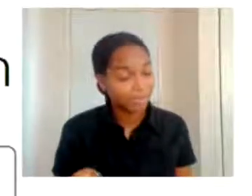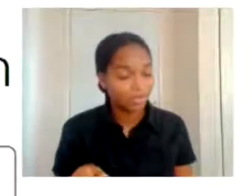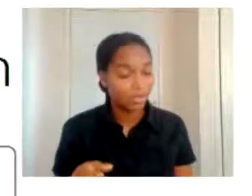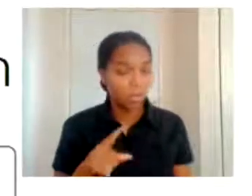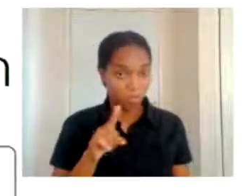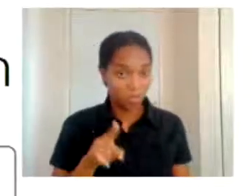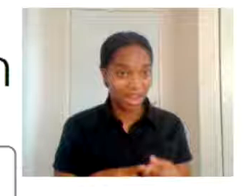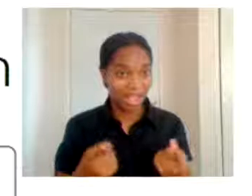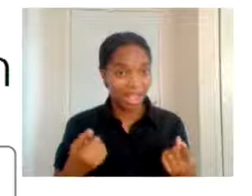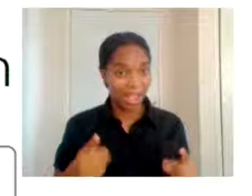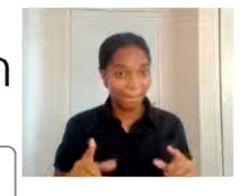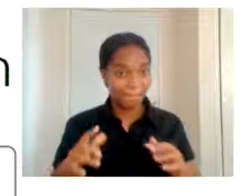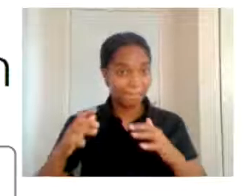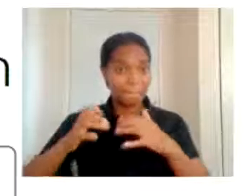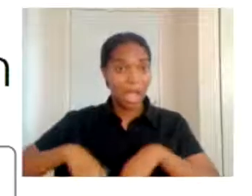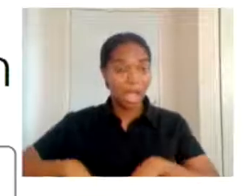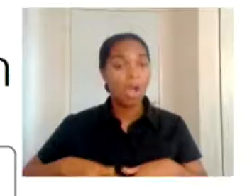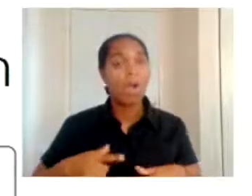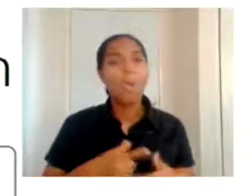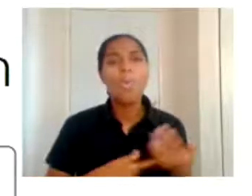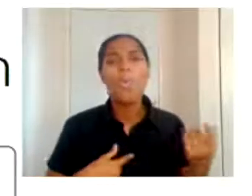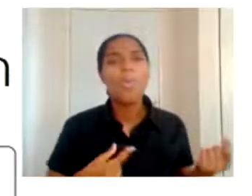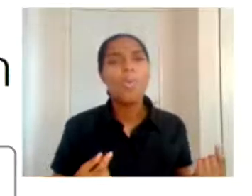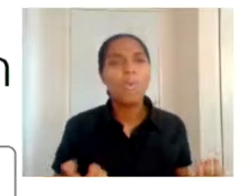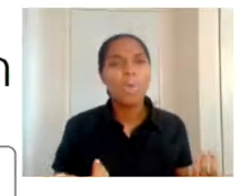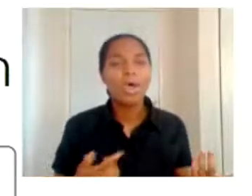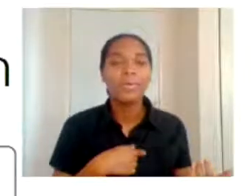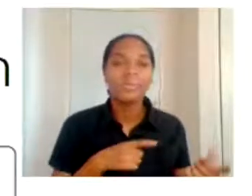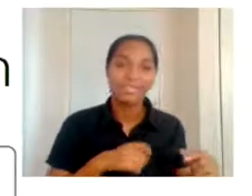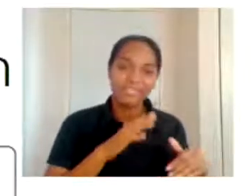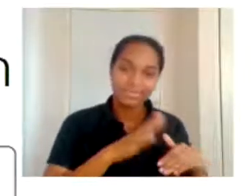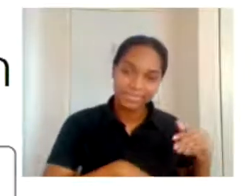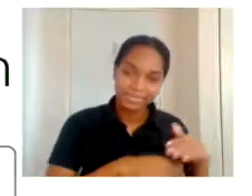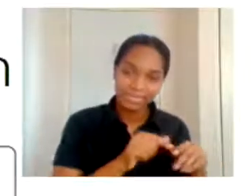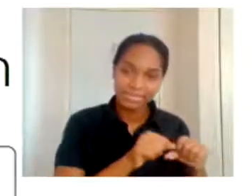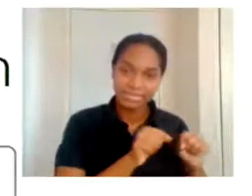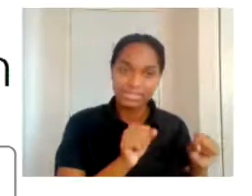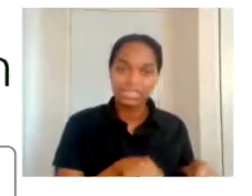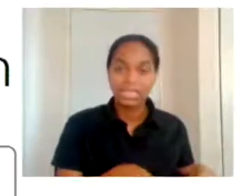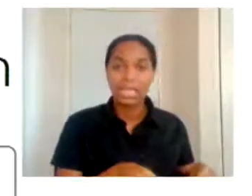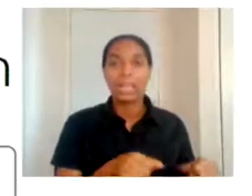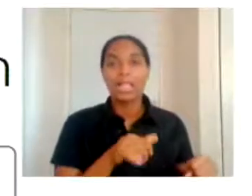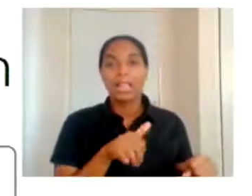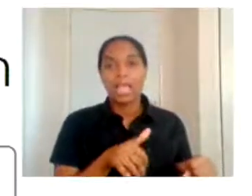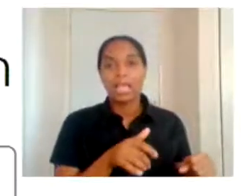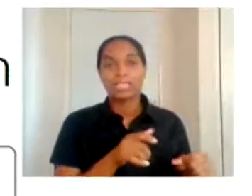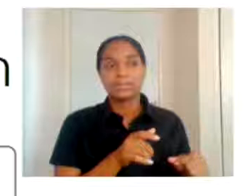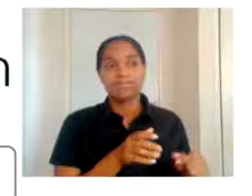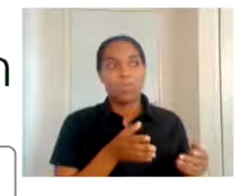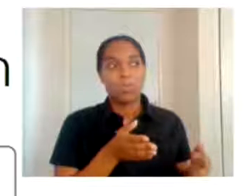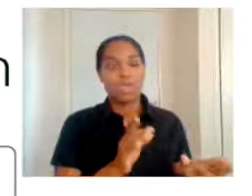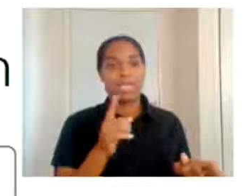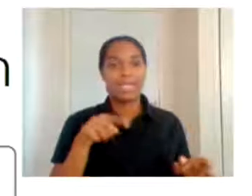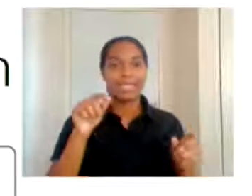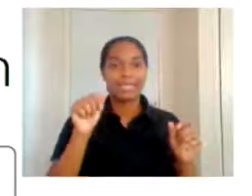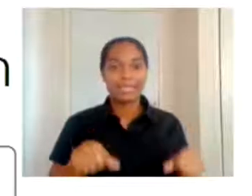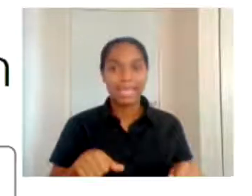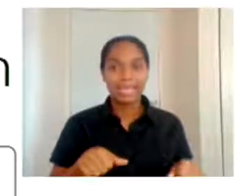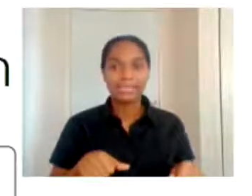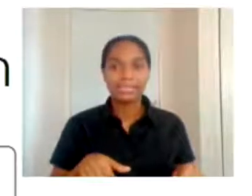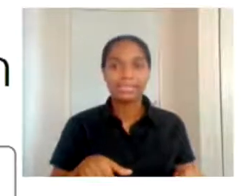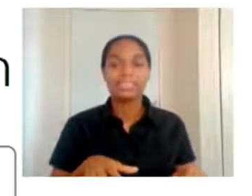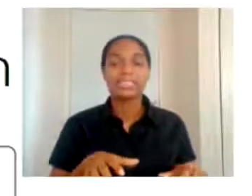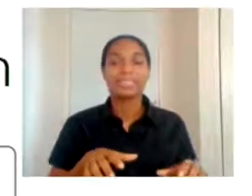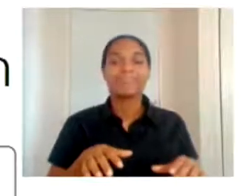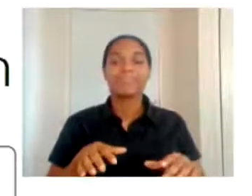happens, how do we do? So we have to build a system in such a way that it can recover by its